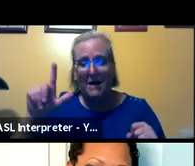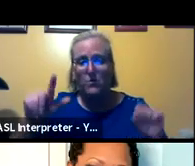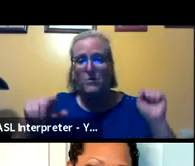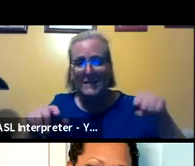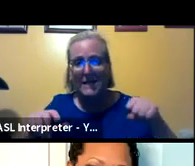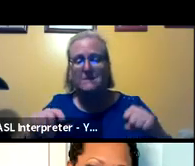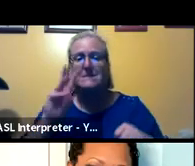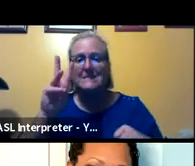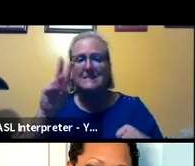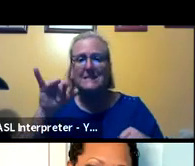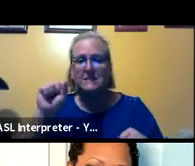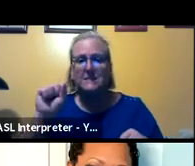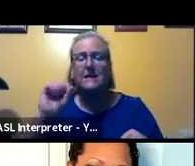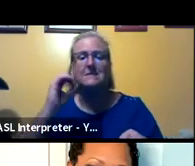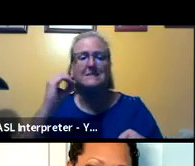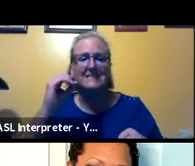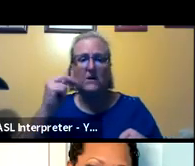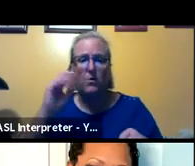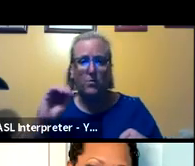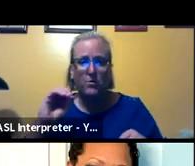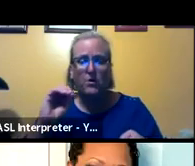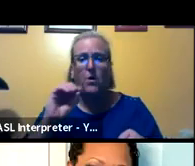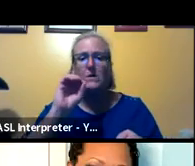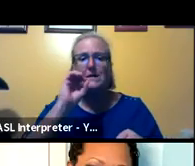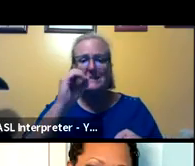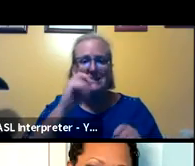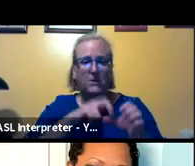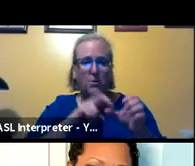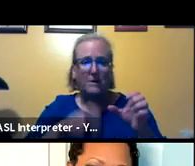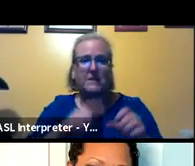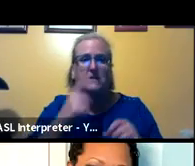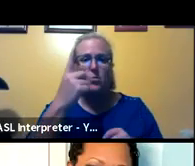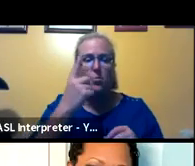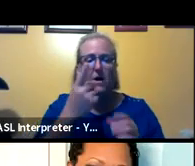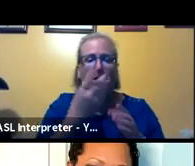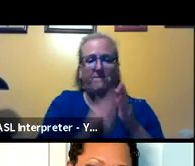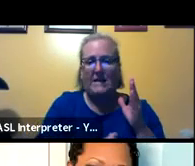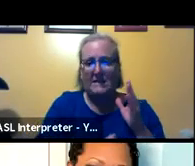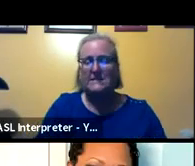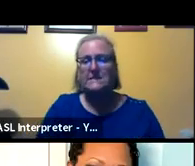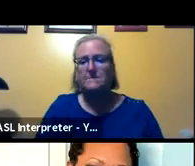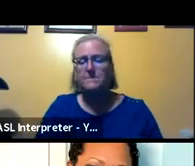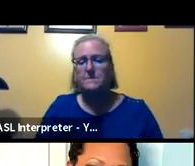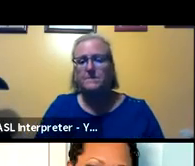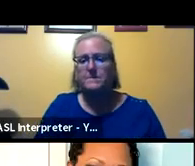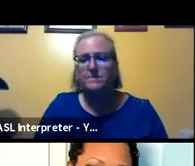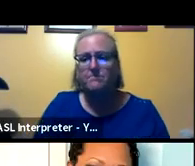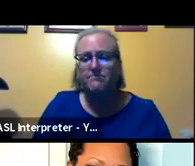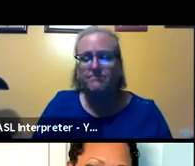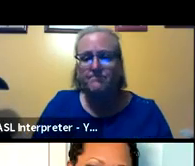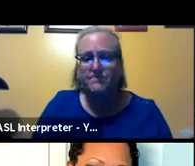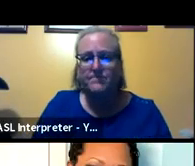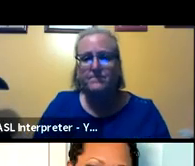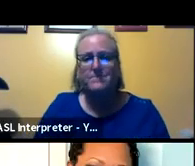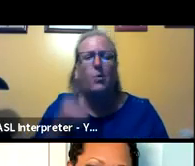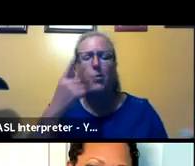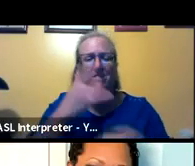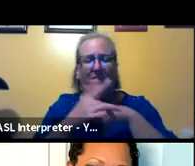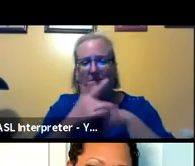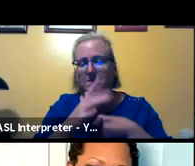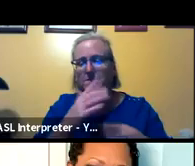carries 6 yes, 0 no, 0 abstentions, 1 vacancy. Next up, administrative